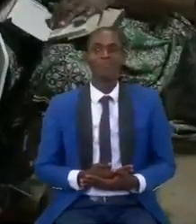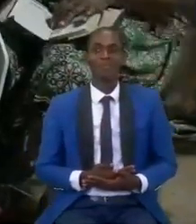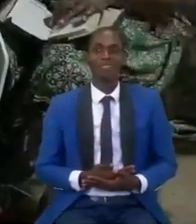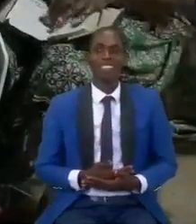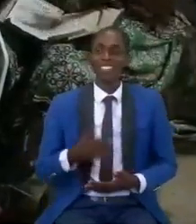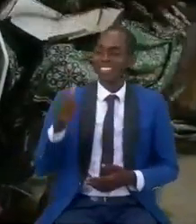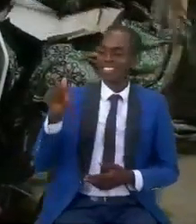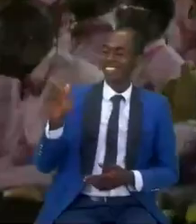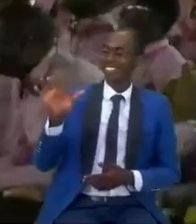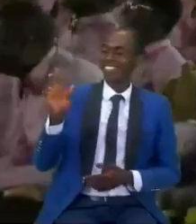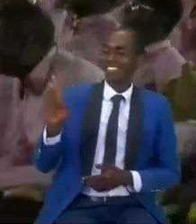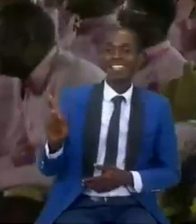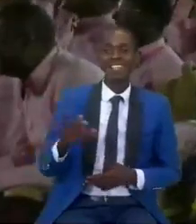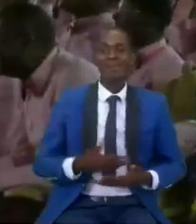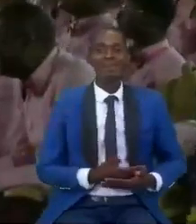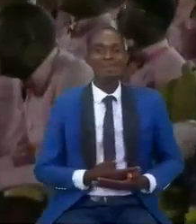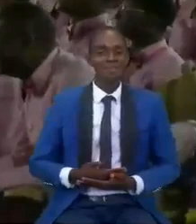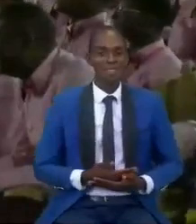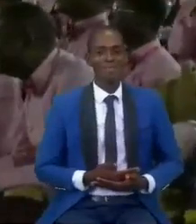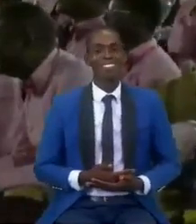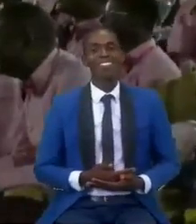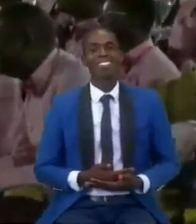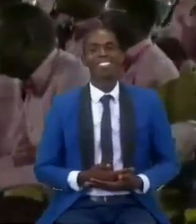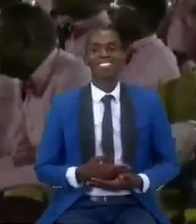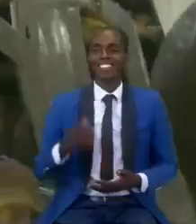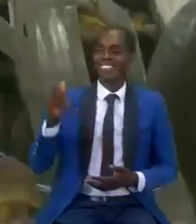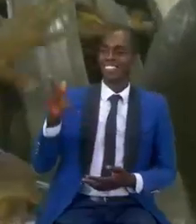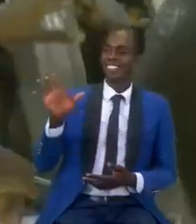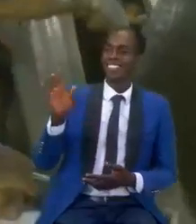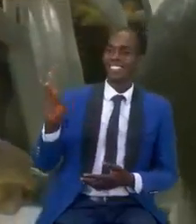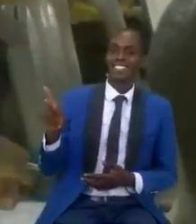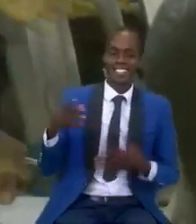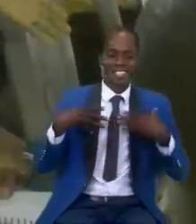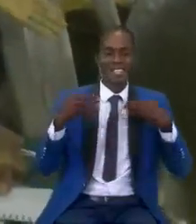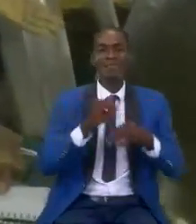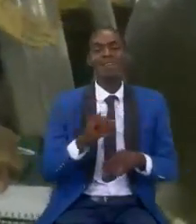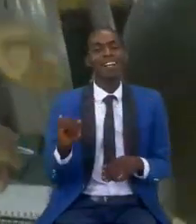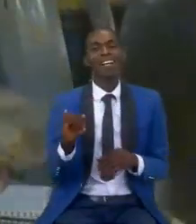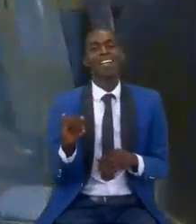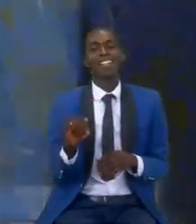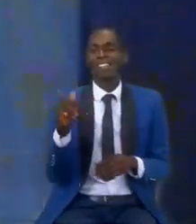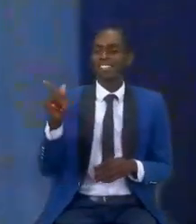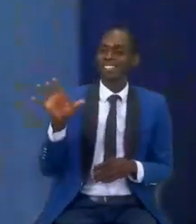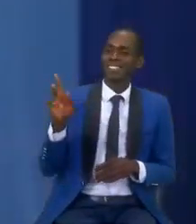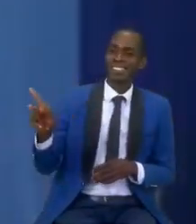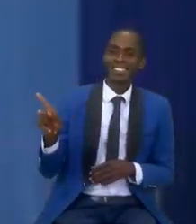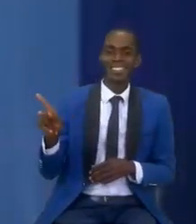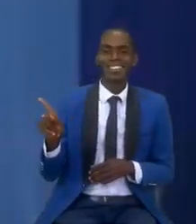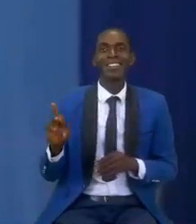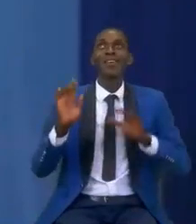GCK healing. GCK wonders. These signs shall